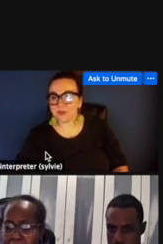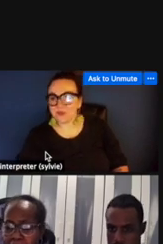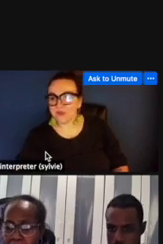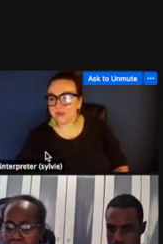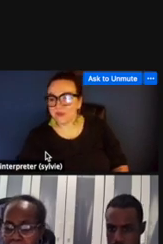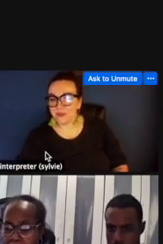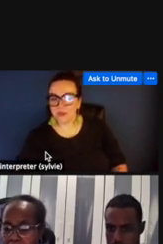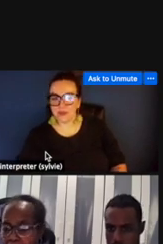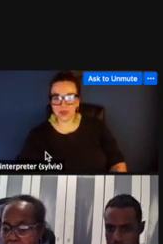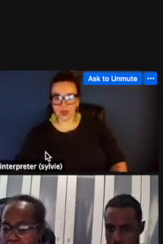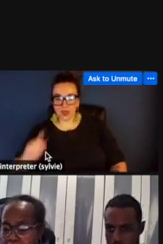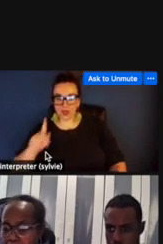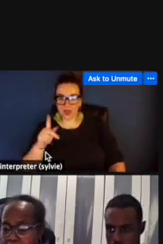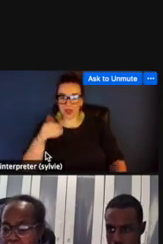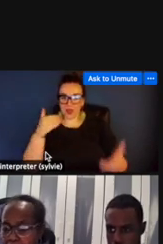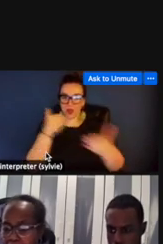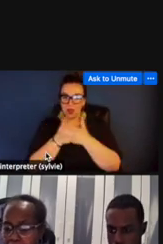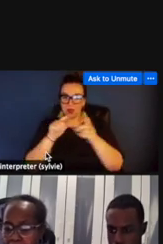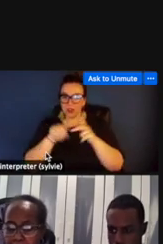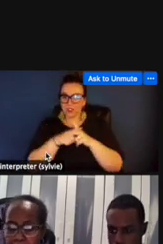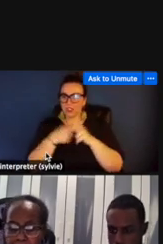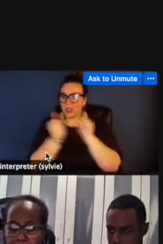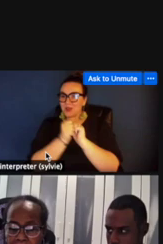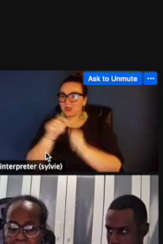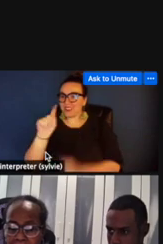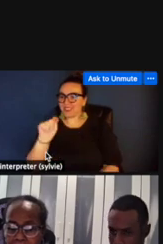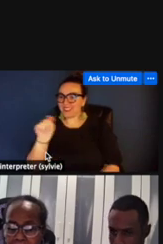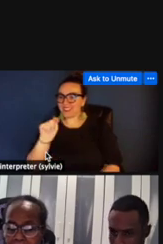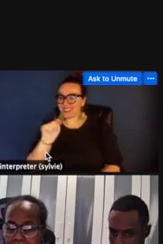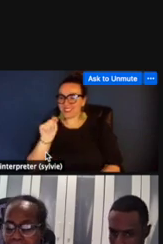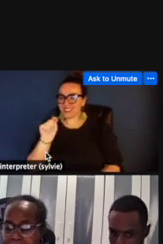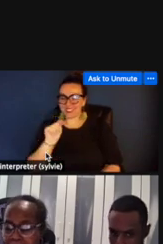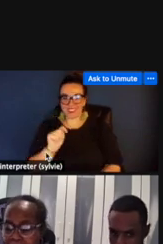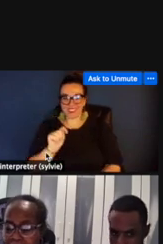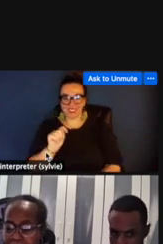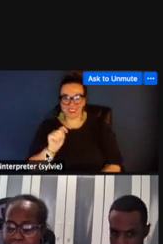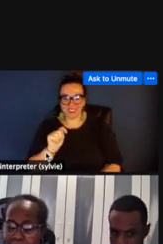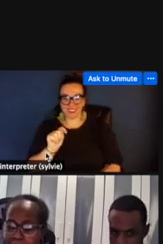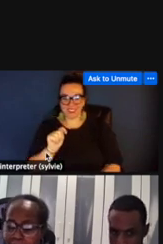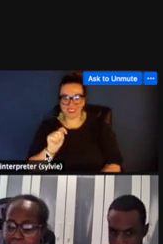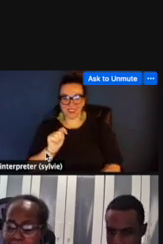No pulse, so it starts with a T. Afton. Oh, let me see.